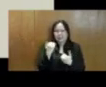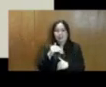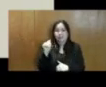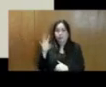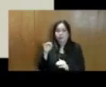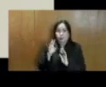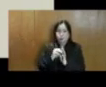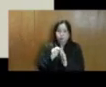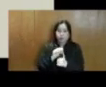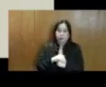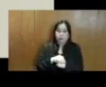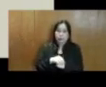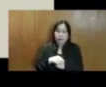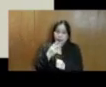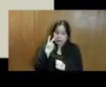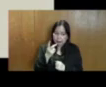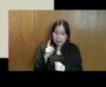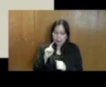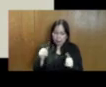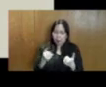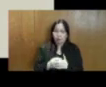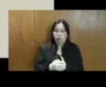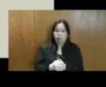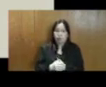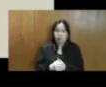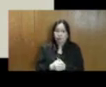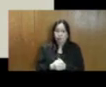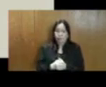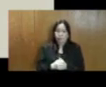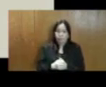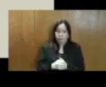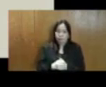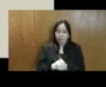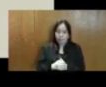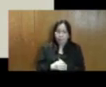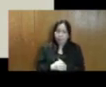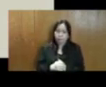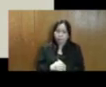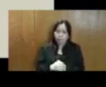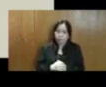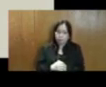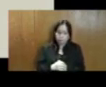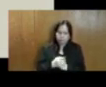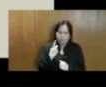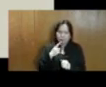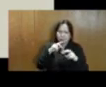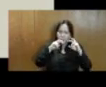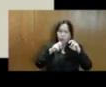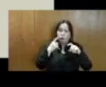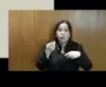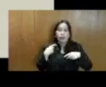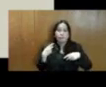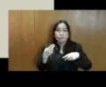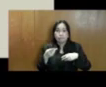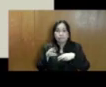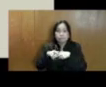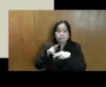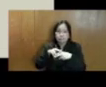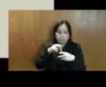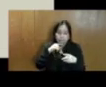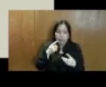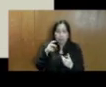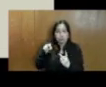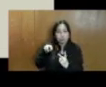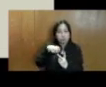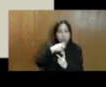You can take a look at this quickly. We're going to see kind of really big increases in the dirty to green transition rate of